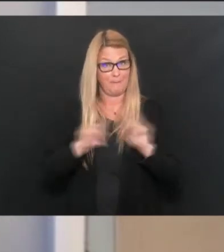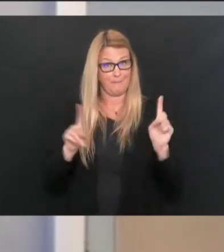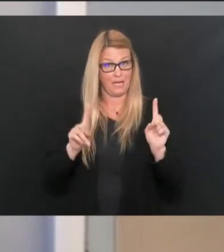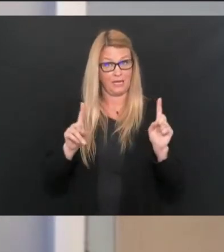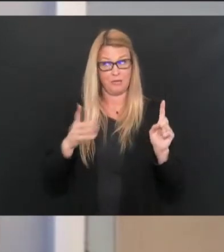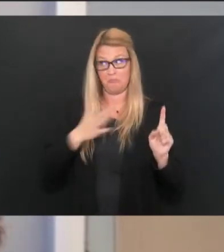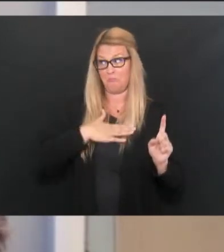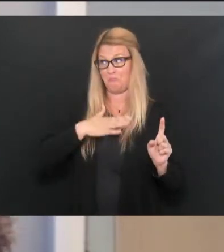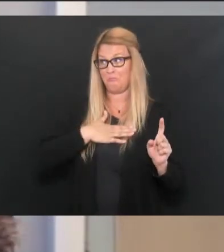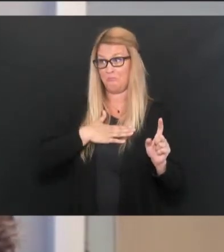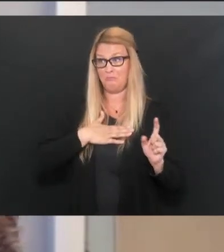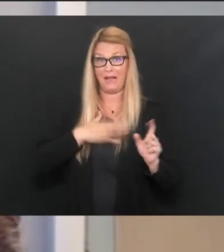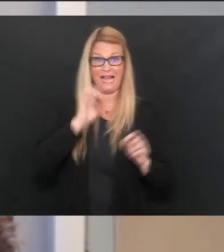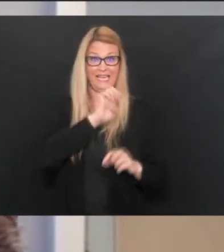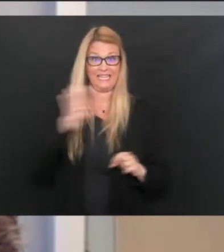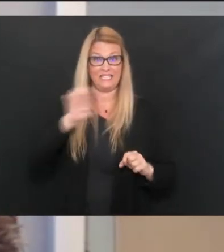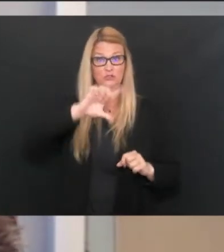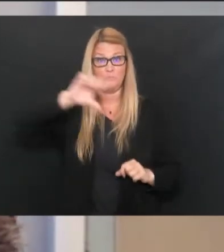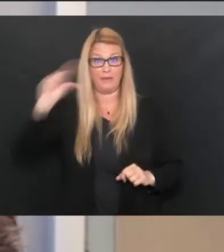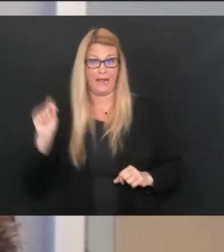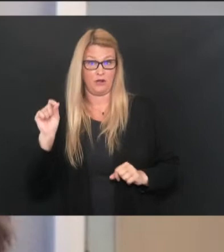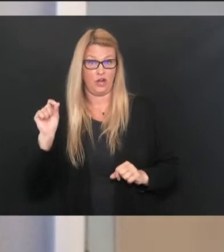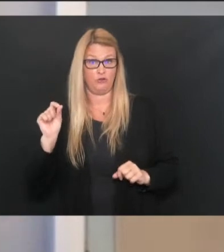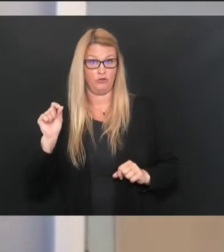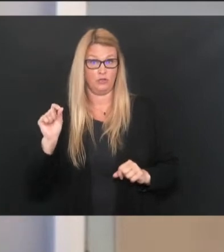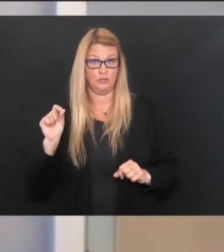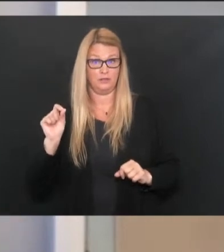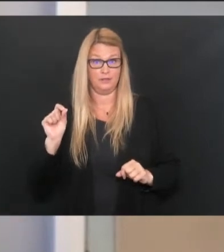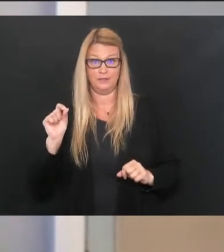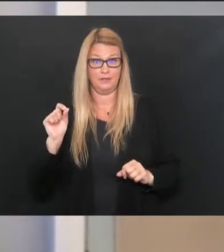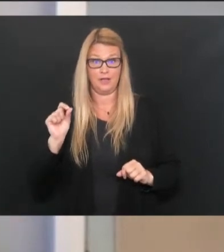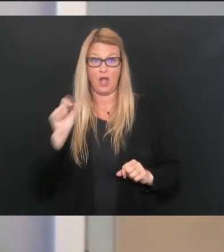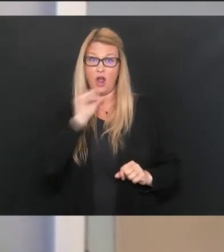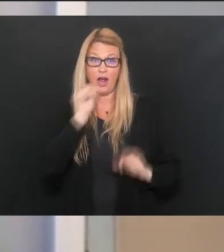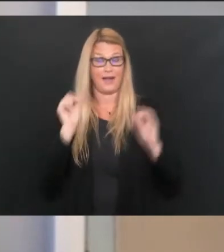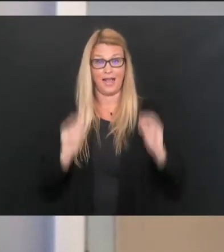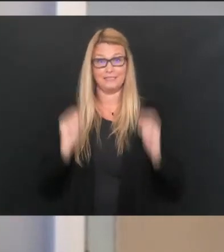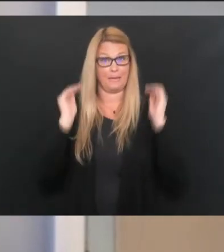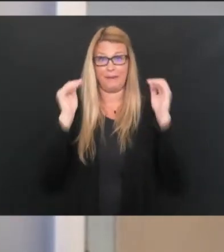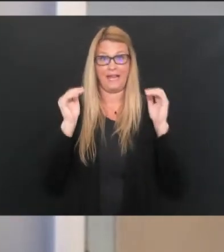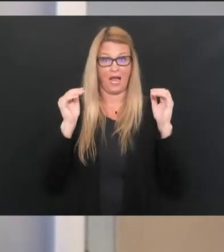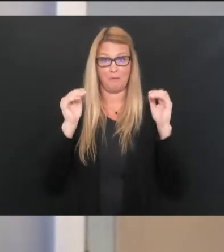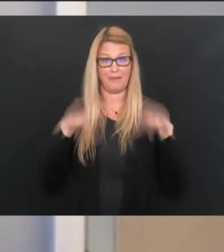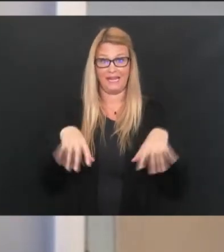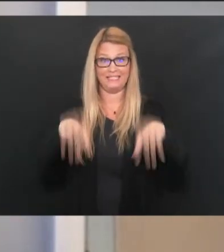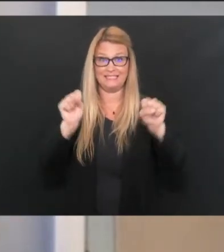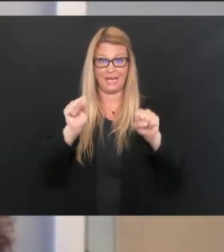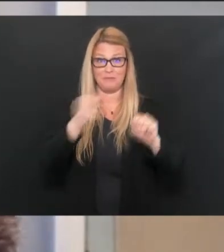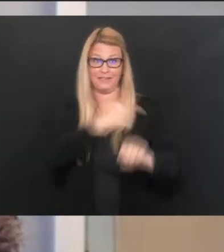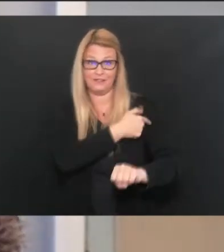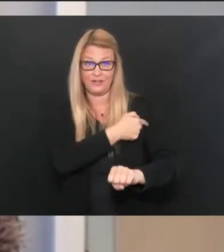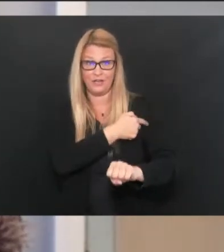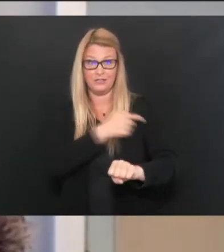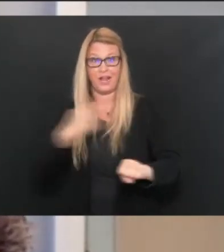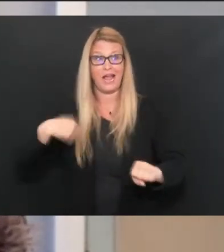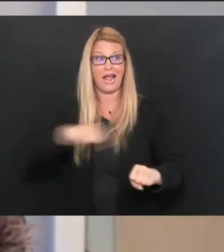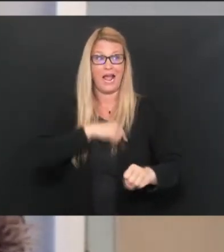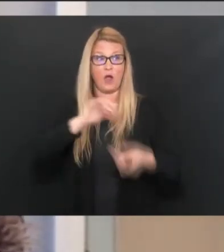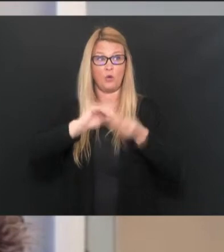fellow residents in the Eastern Panhandle are not stepping up, that we're among the lowest in the state.